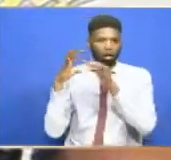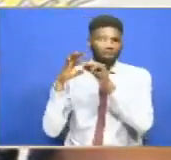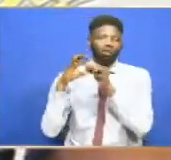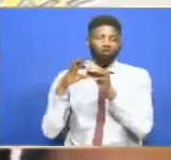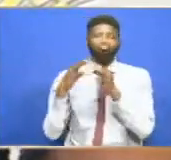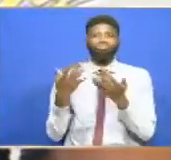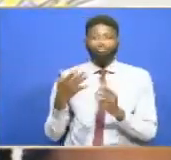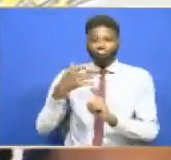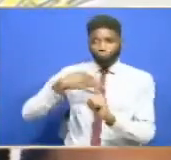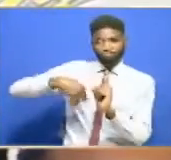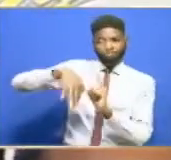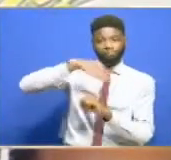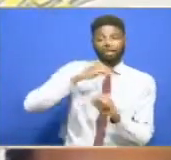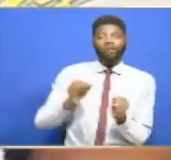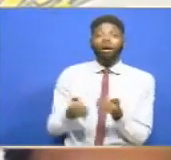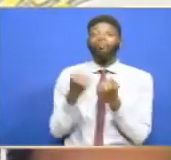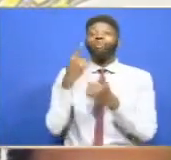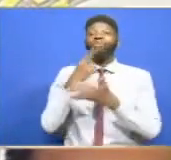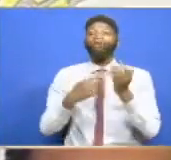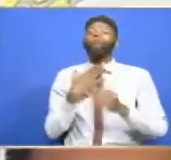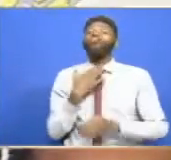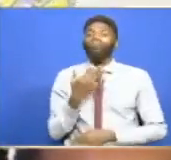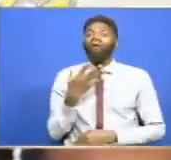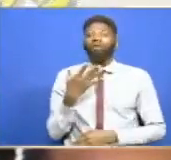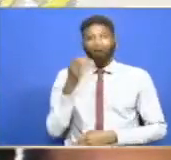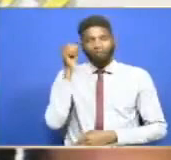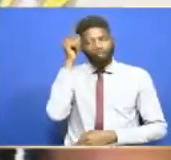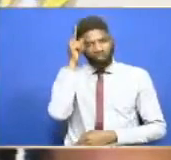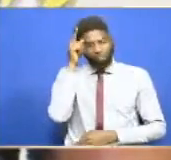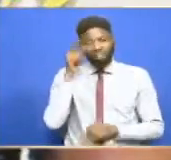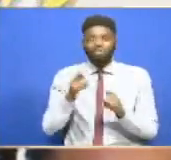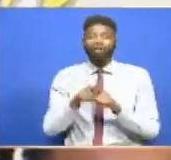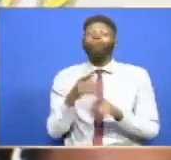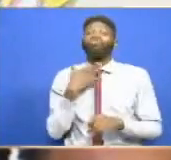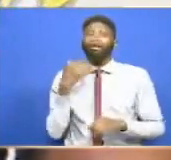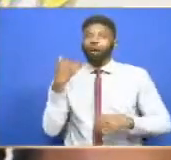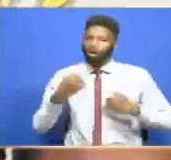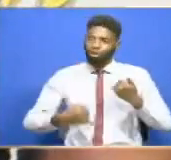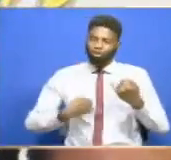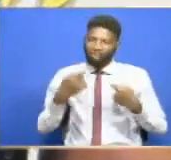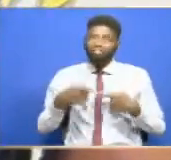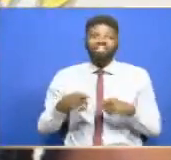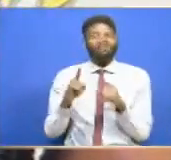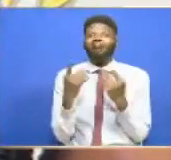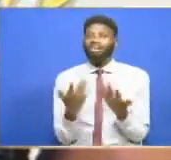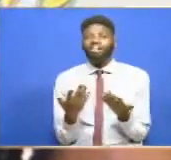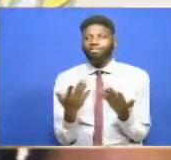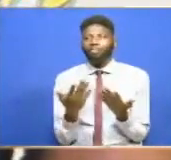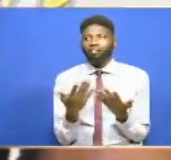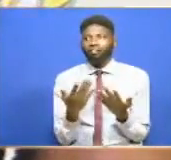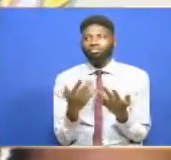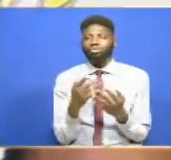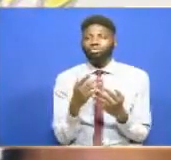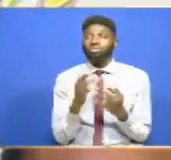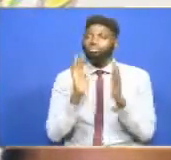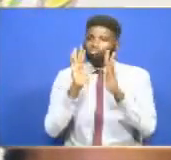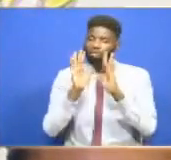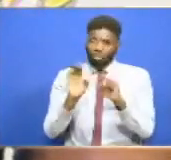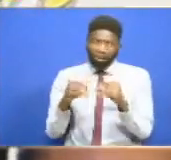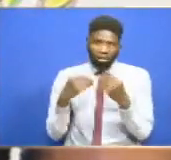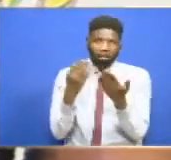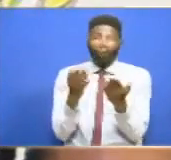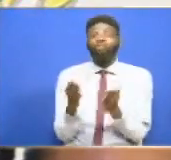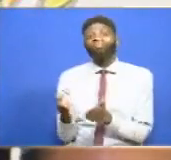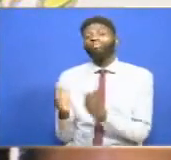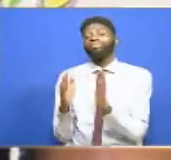them. Yeah. Our children also want to enjoy themselves by just being them. Yeah. So give them an opportunity to do